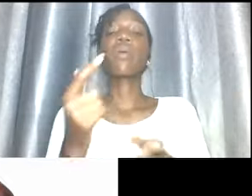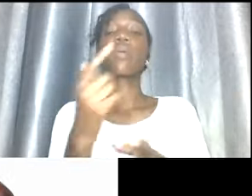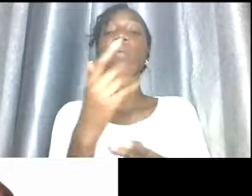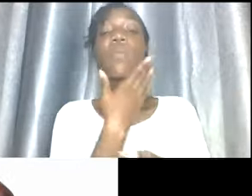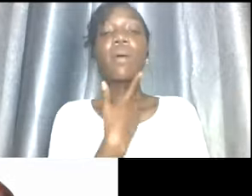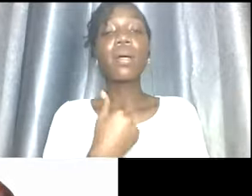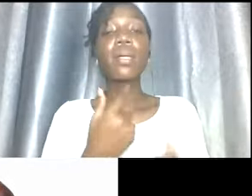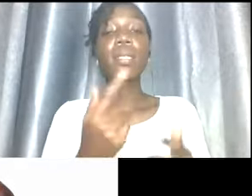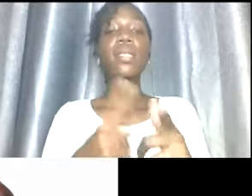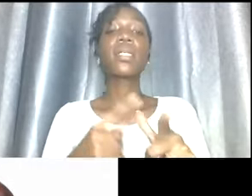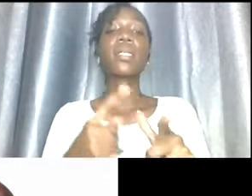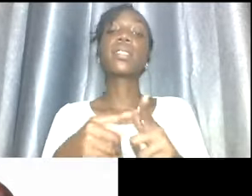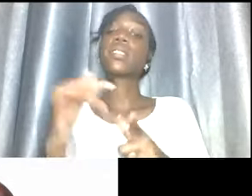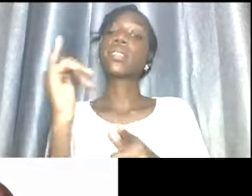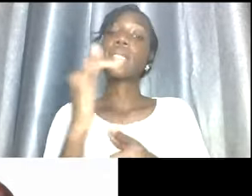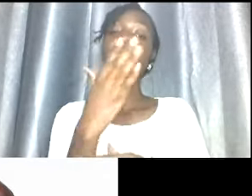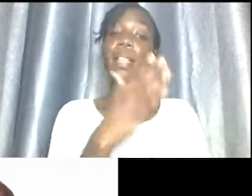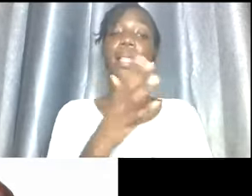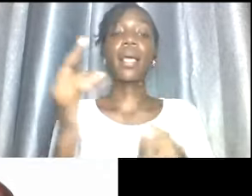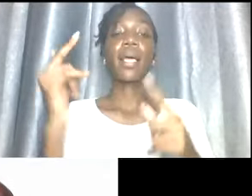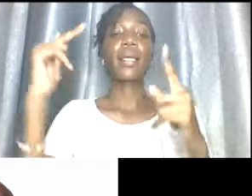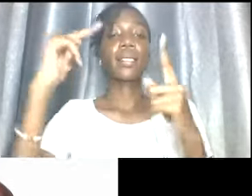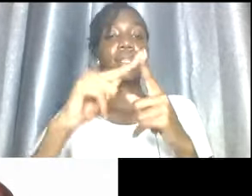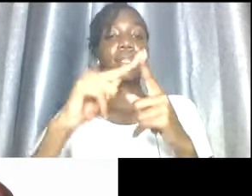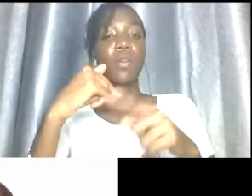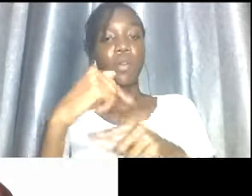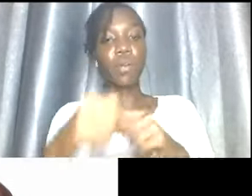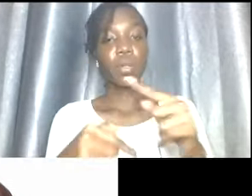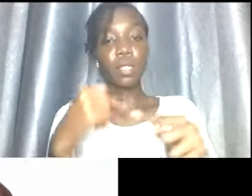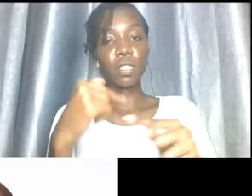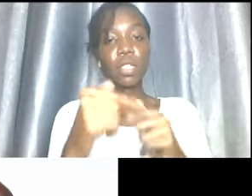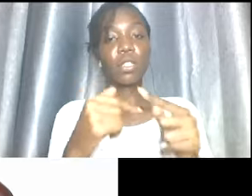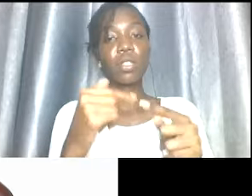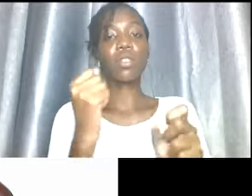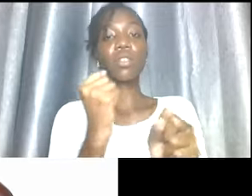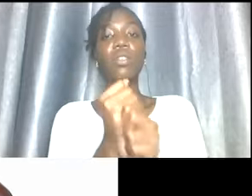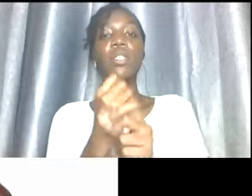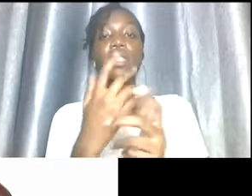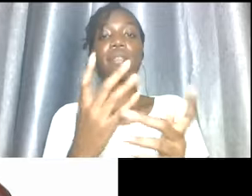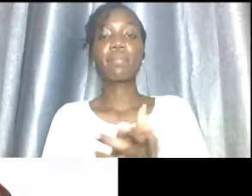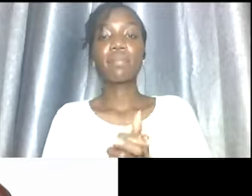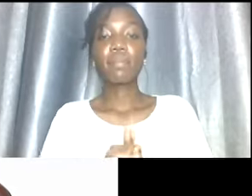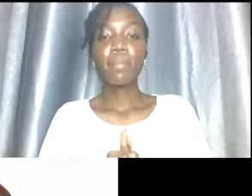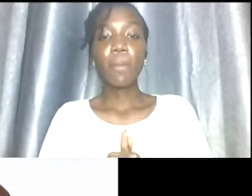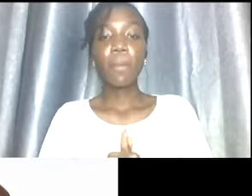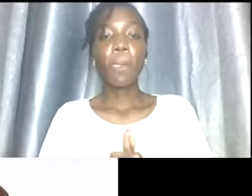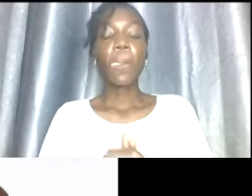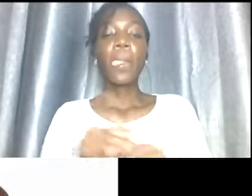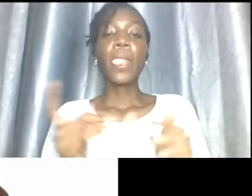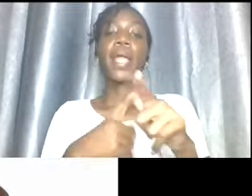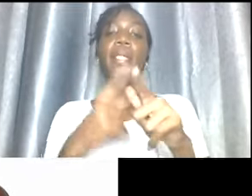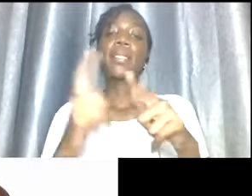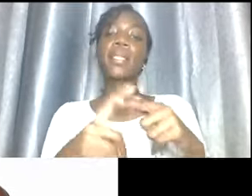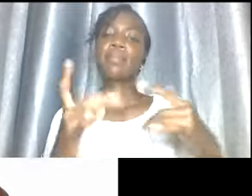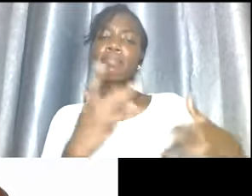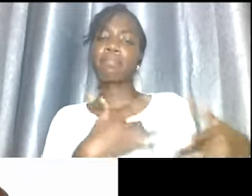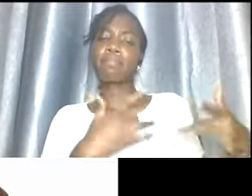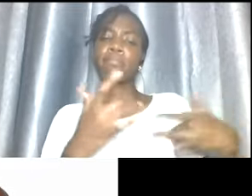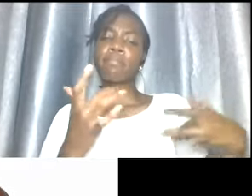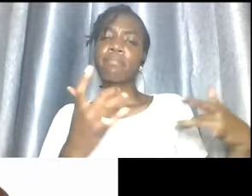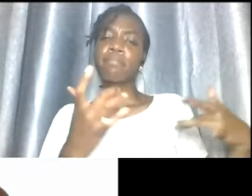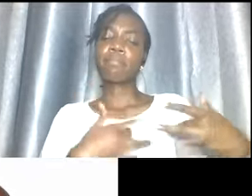Persevere, continue to work towards it and persevere. And recognize that at the end of the